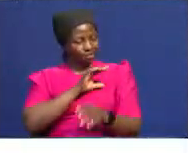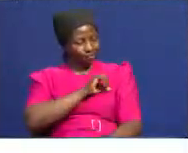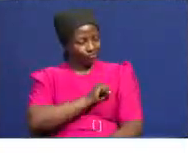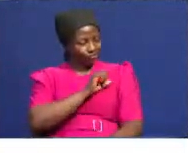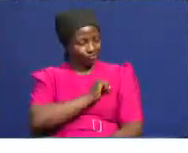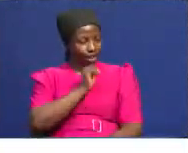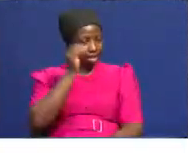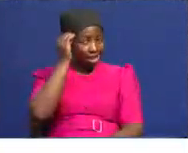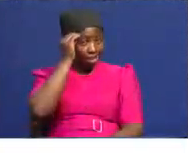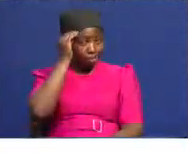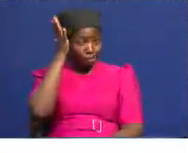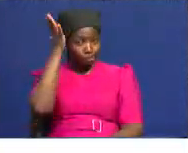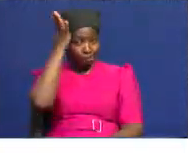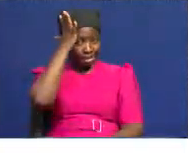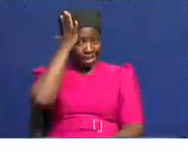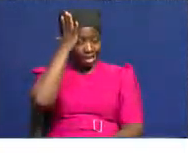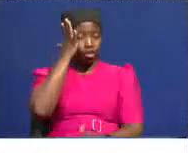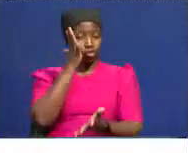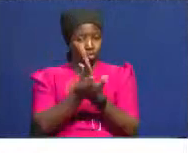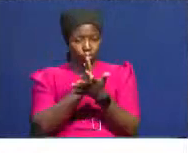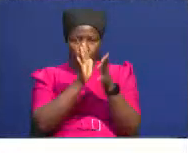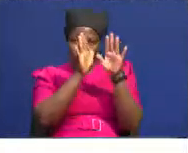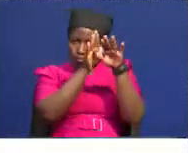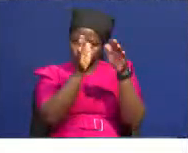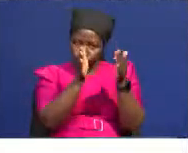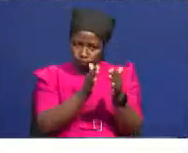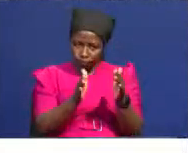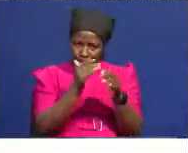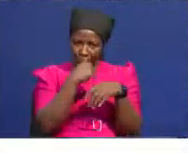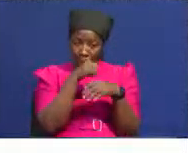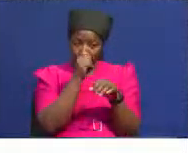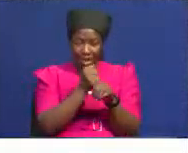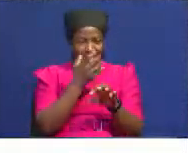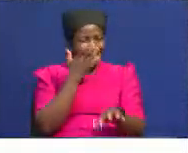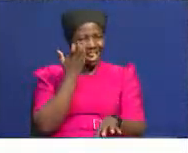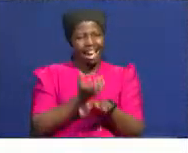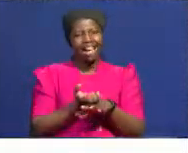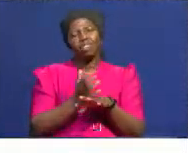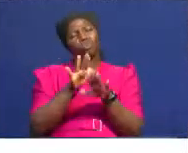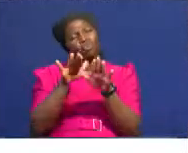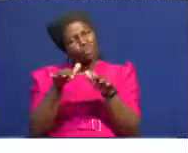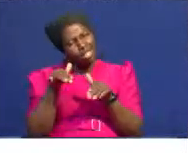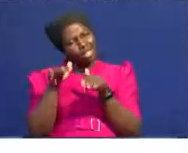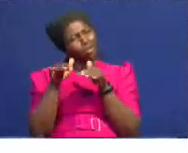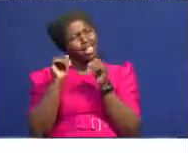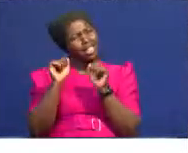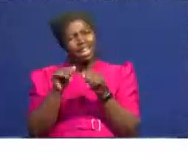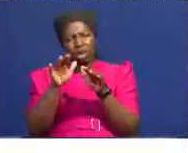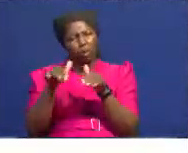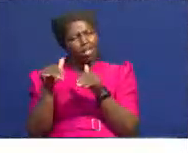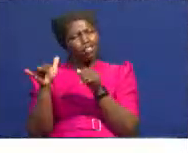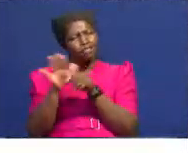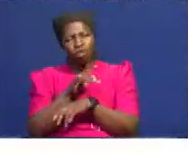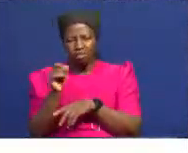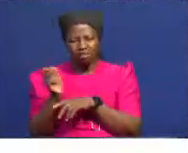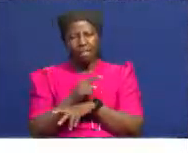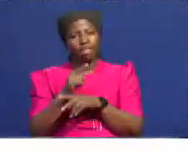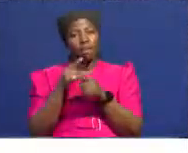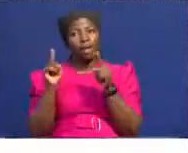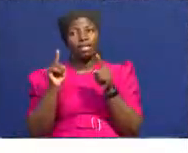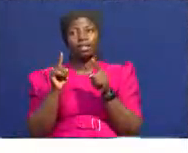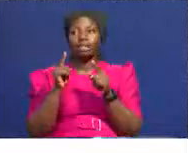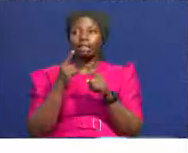ngumu. Mtu anangoja, naweza kumngoja hata mwezi mzima na labda hawa